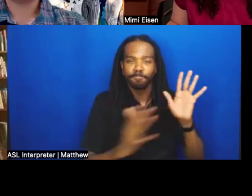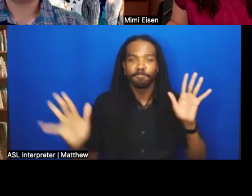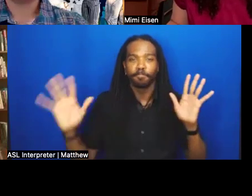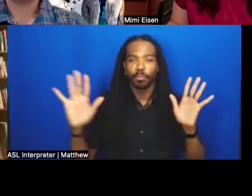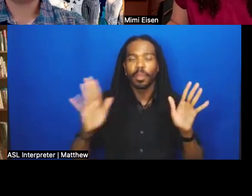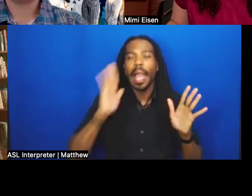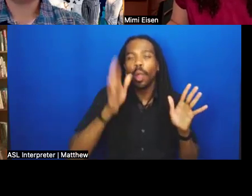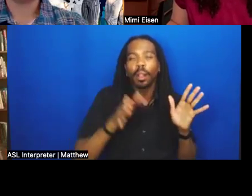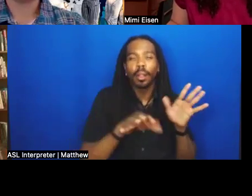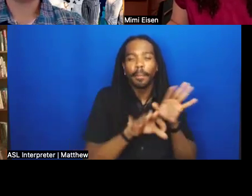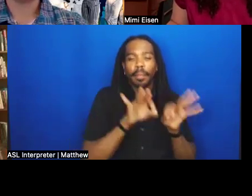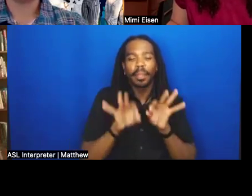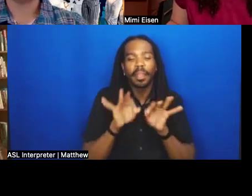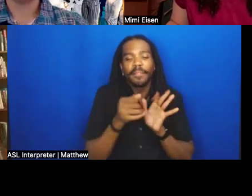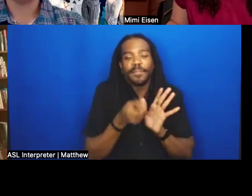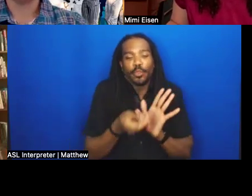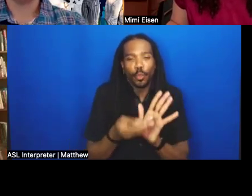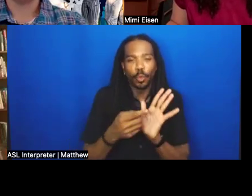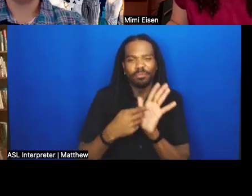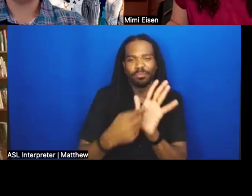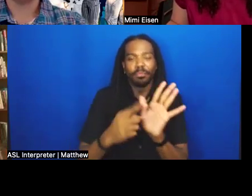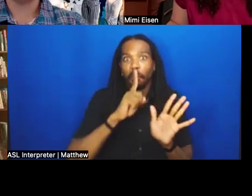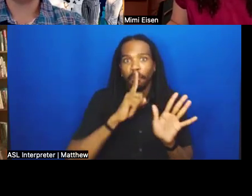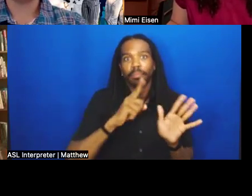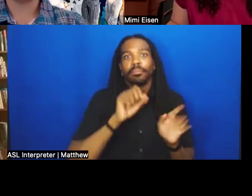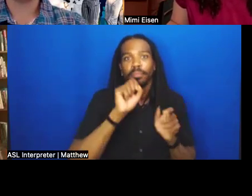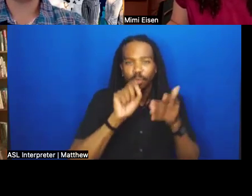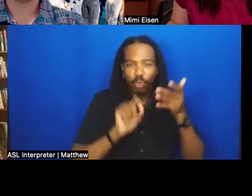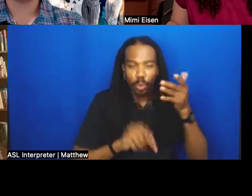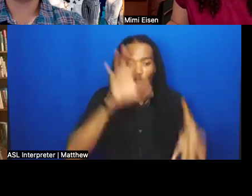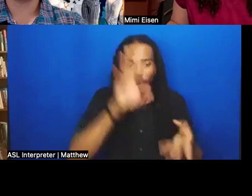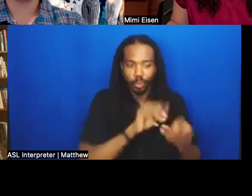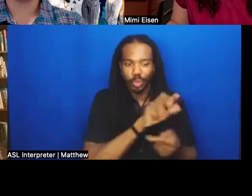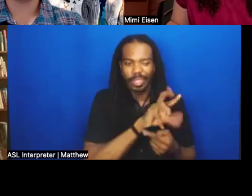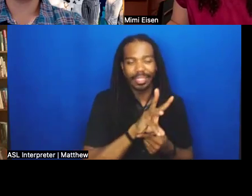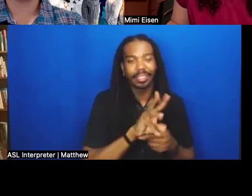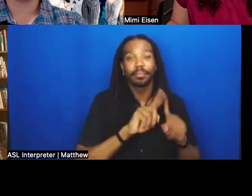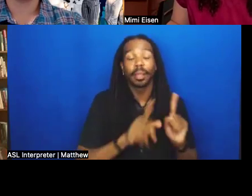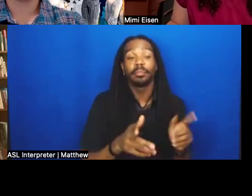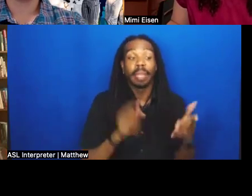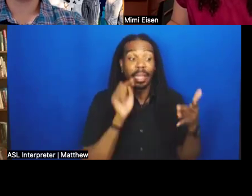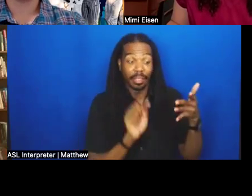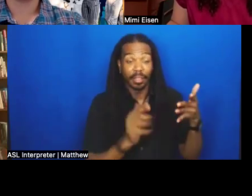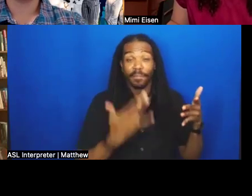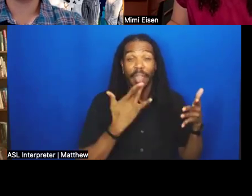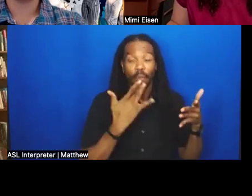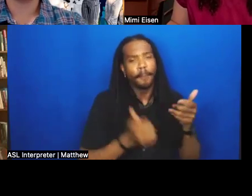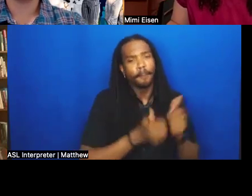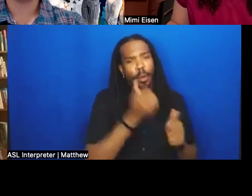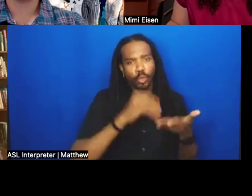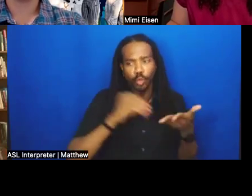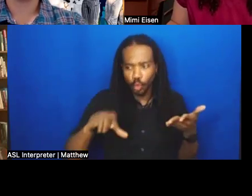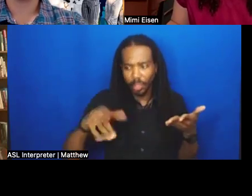go through all 26, of course. A favorite among students I want to highlight is by Caesar